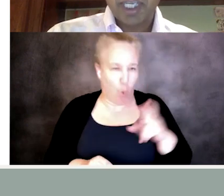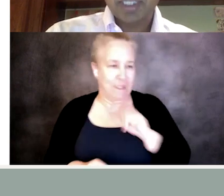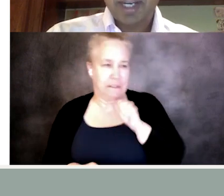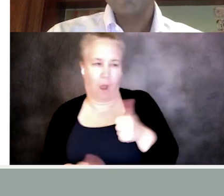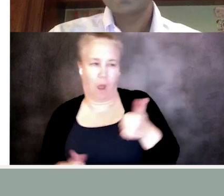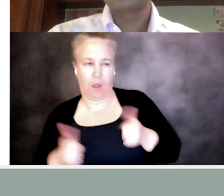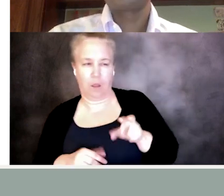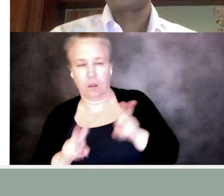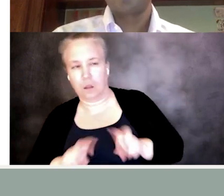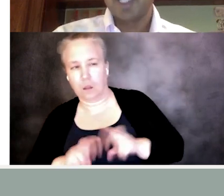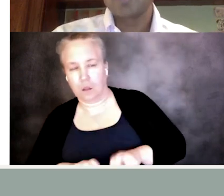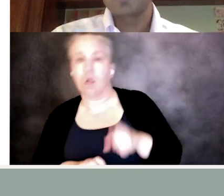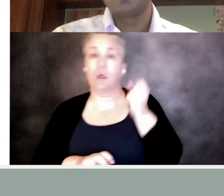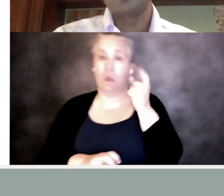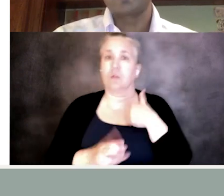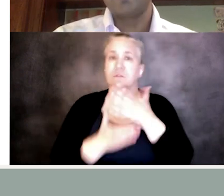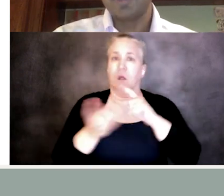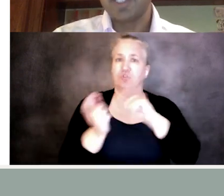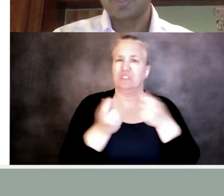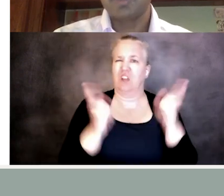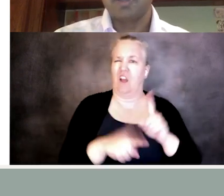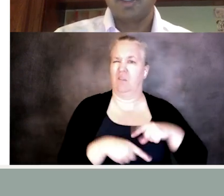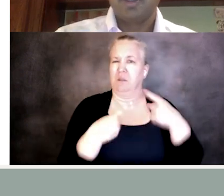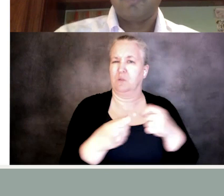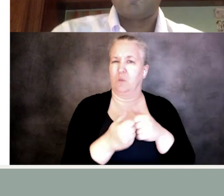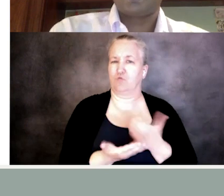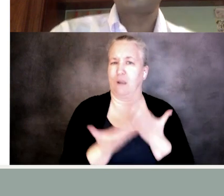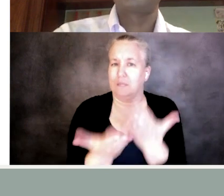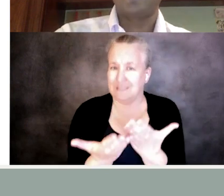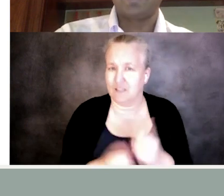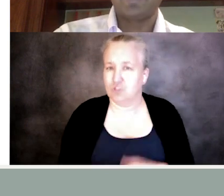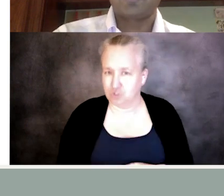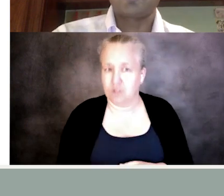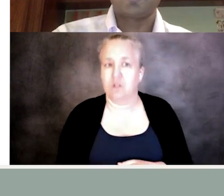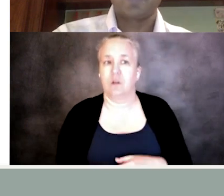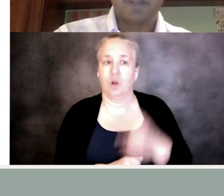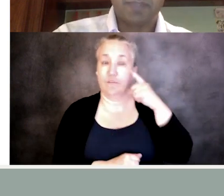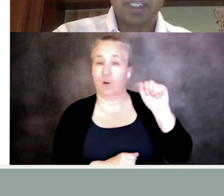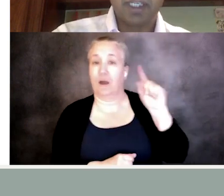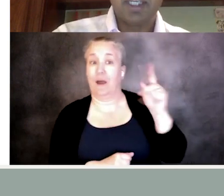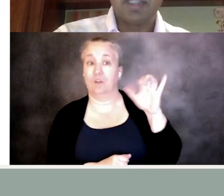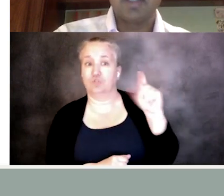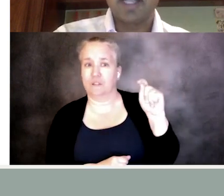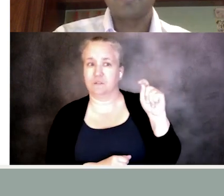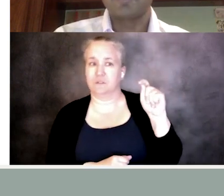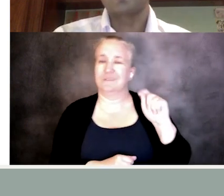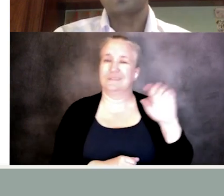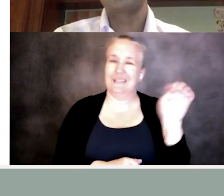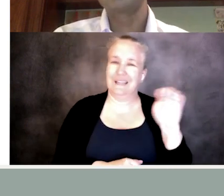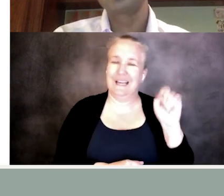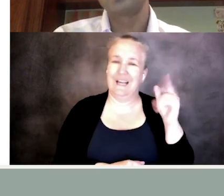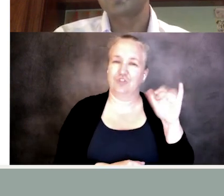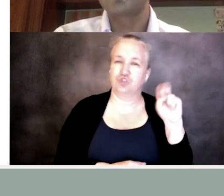So there have been significant changes in the recommendation for adjuvant anti-estrogen therapy in the last few